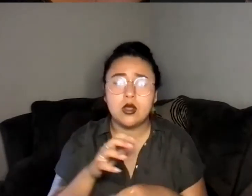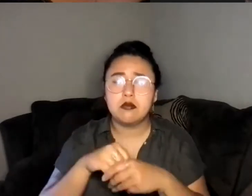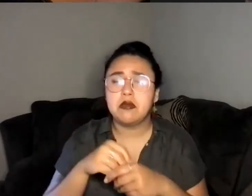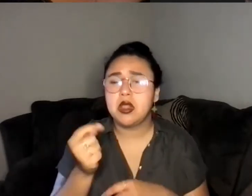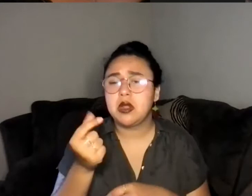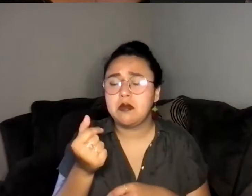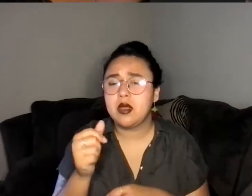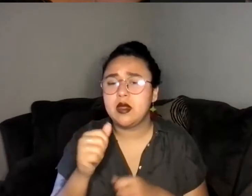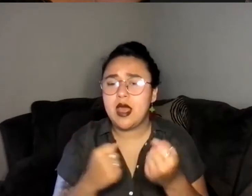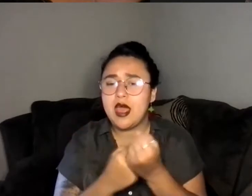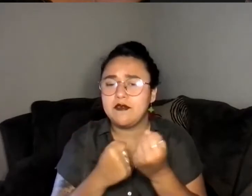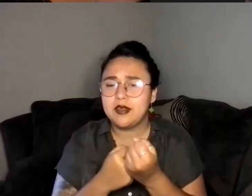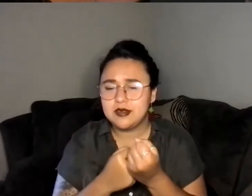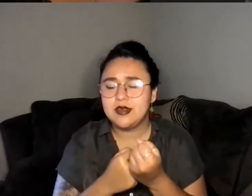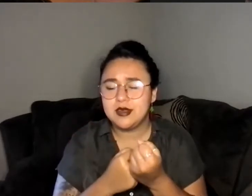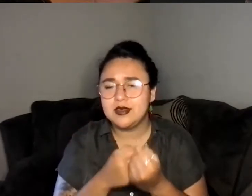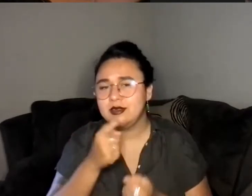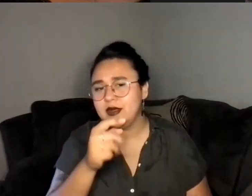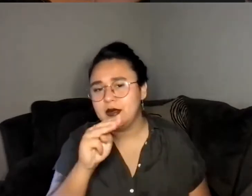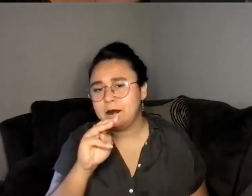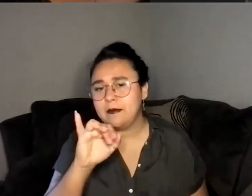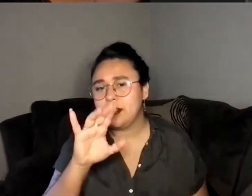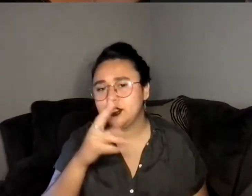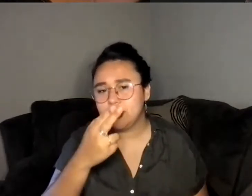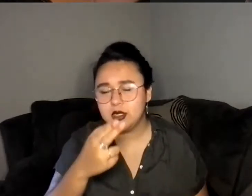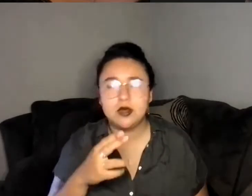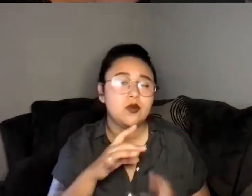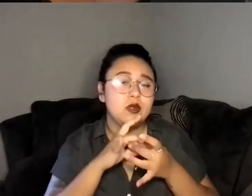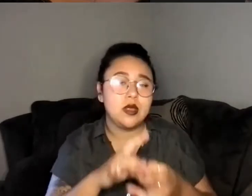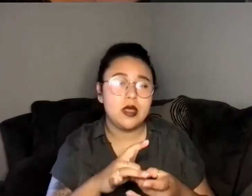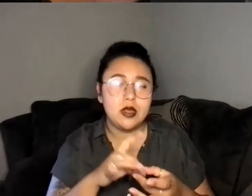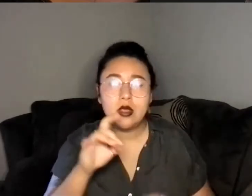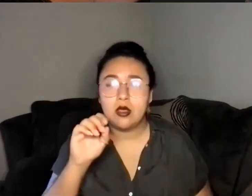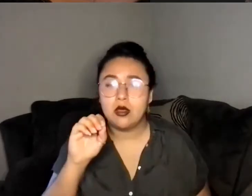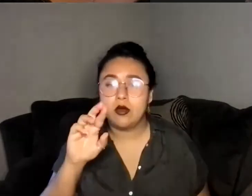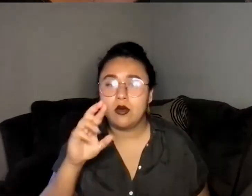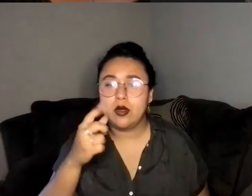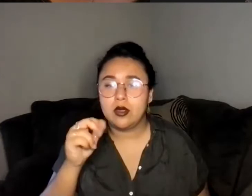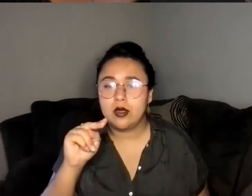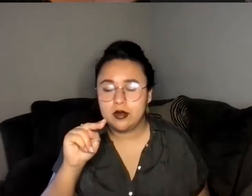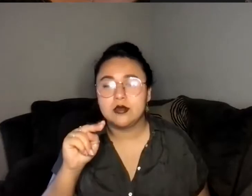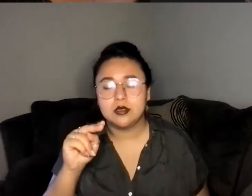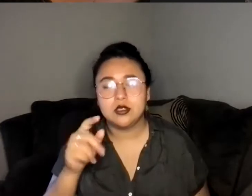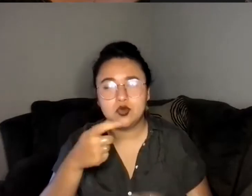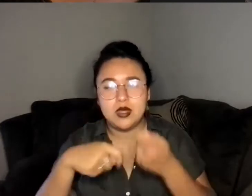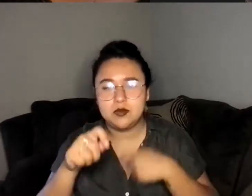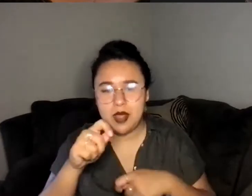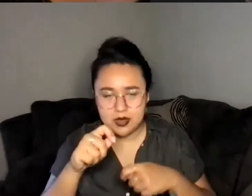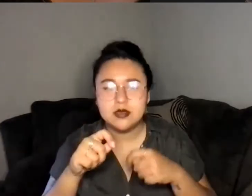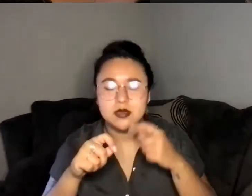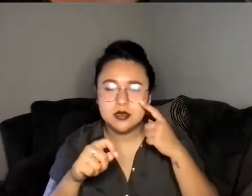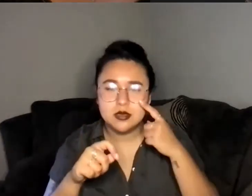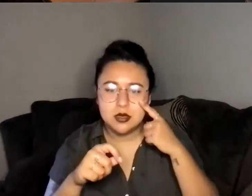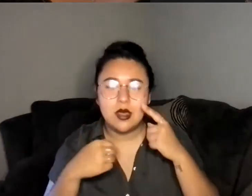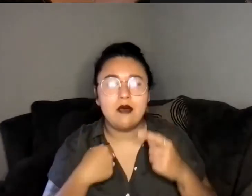in Michigan around organ transplants. There's a bill in Michigan that we